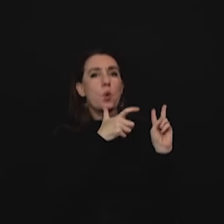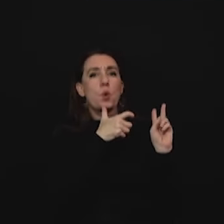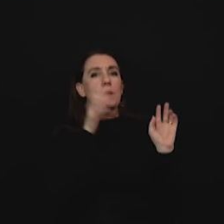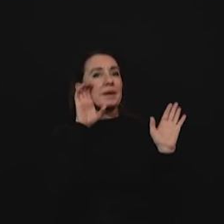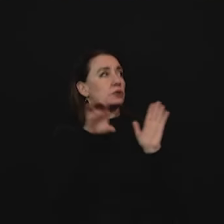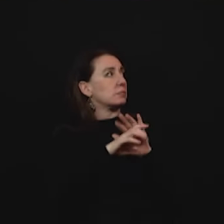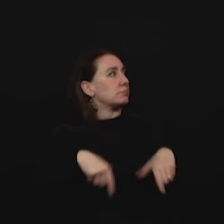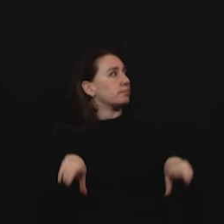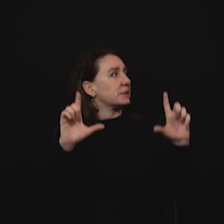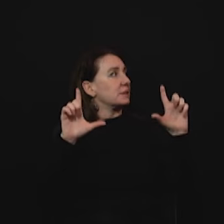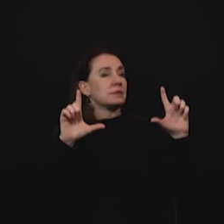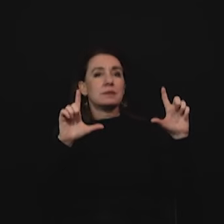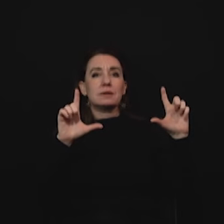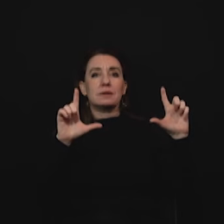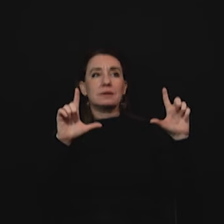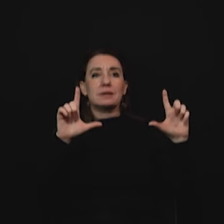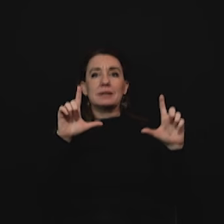this guy, the next one?